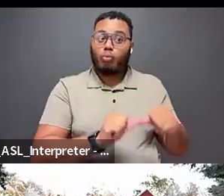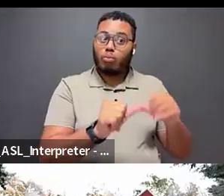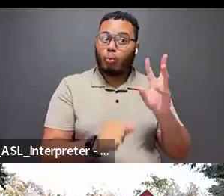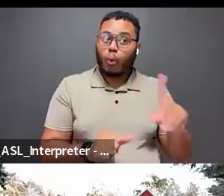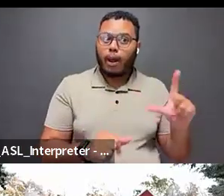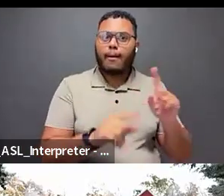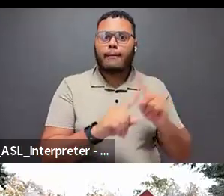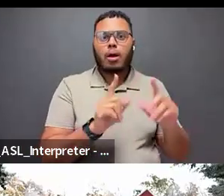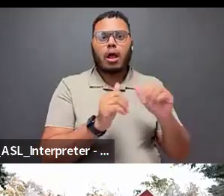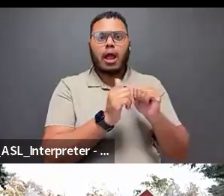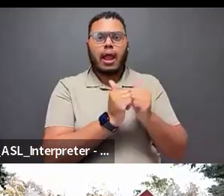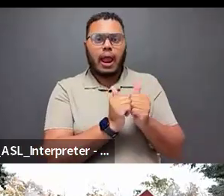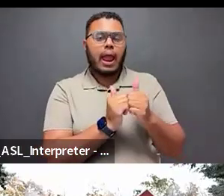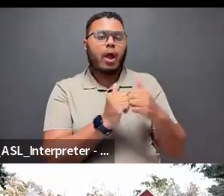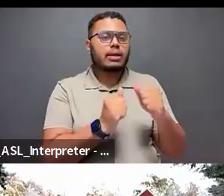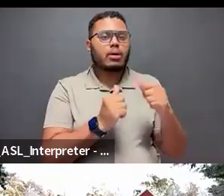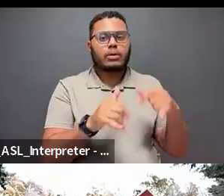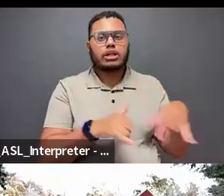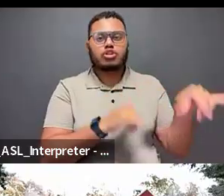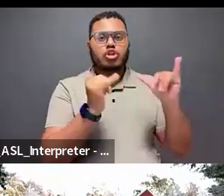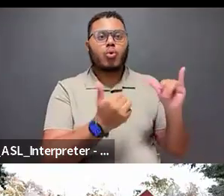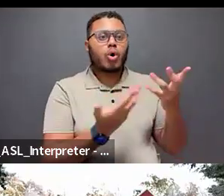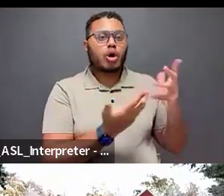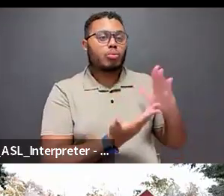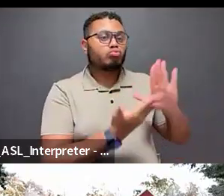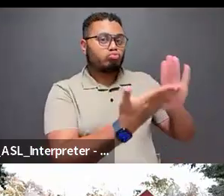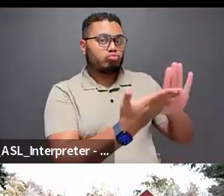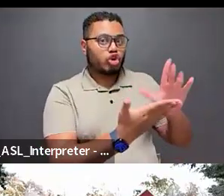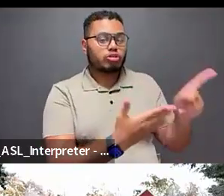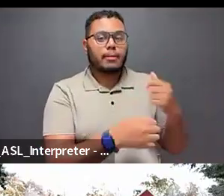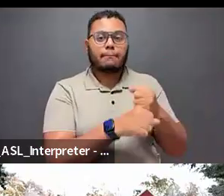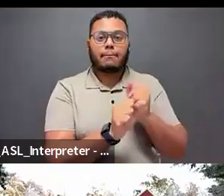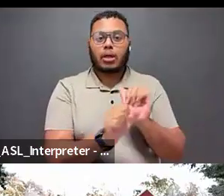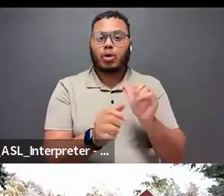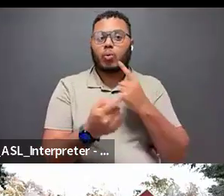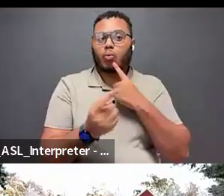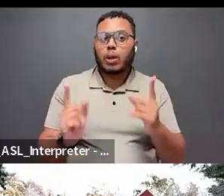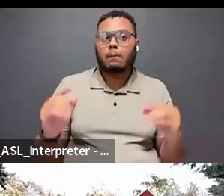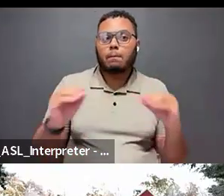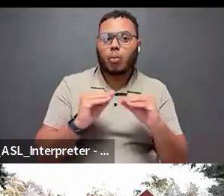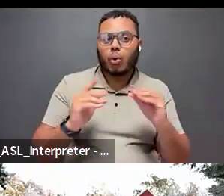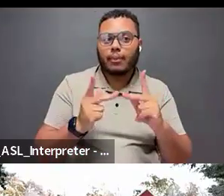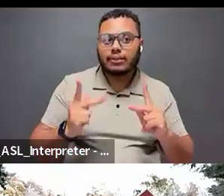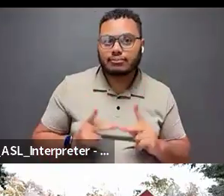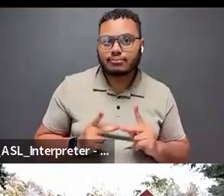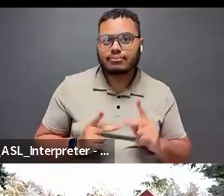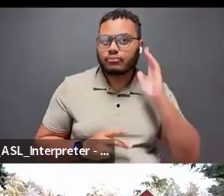can we standardize whatever approach they took there and make it work in more places.